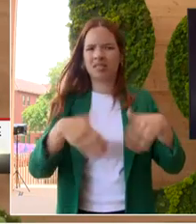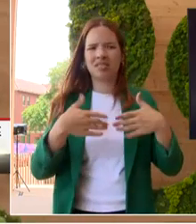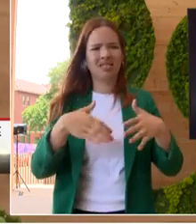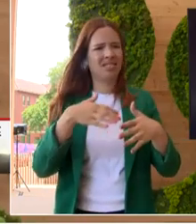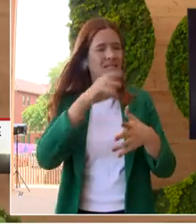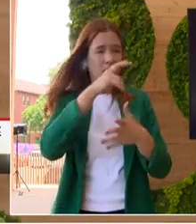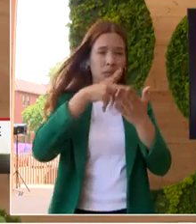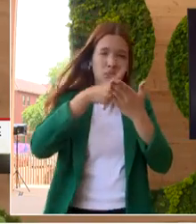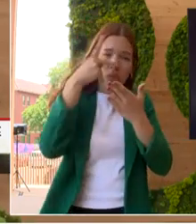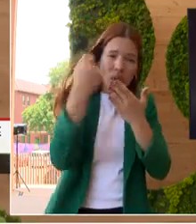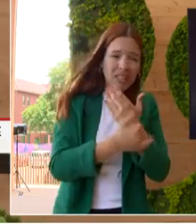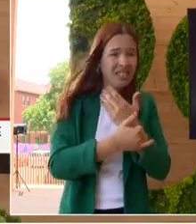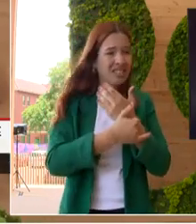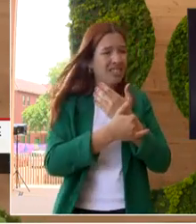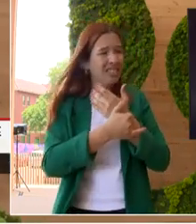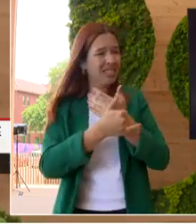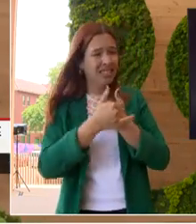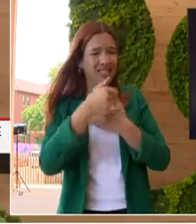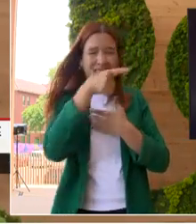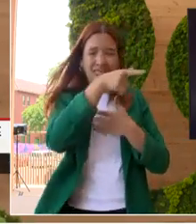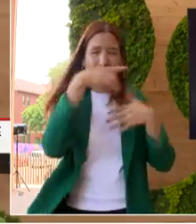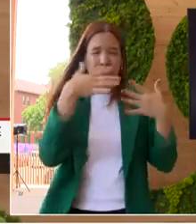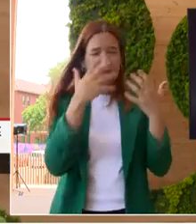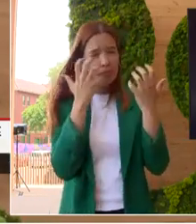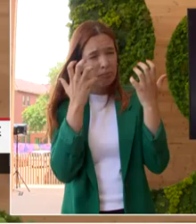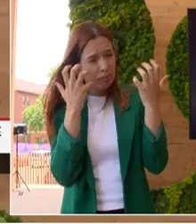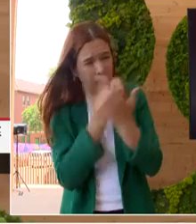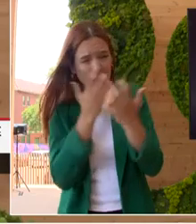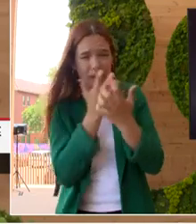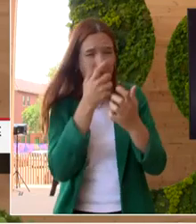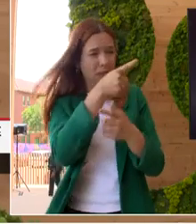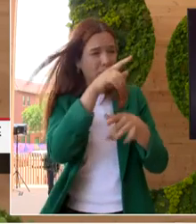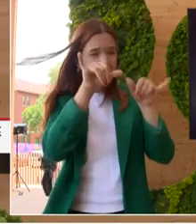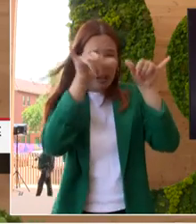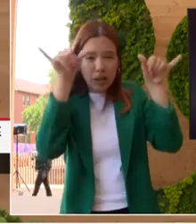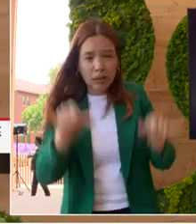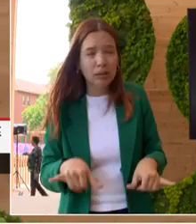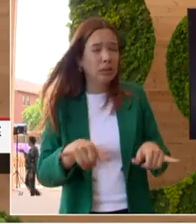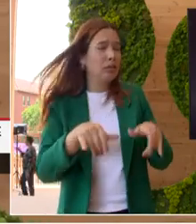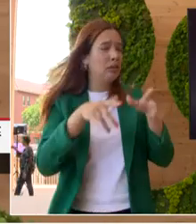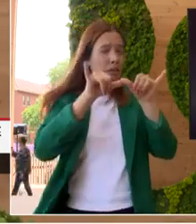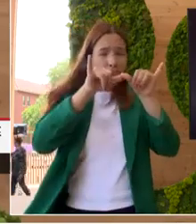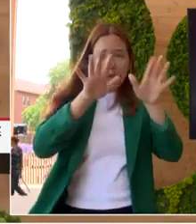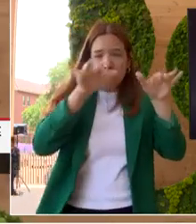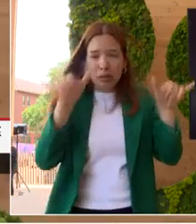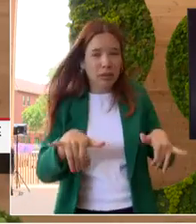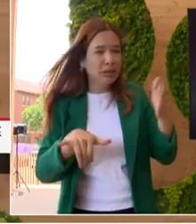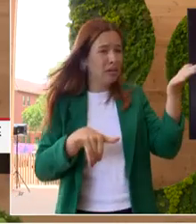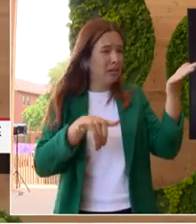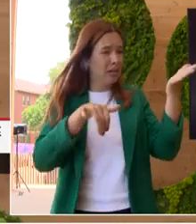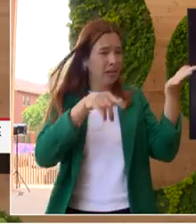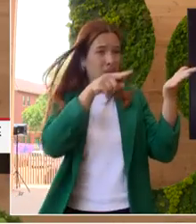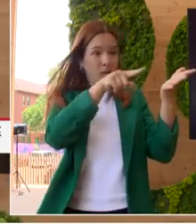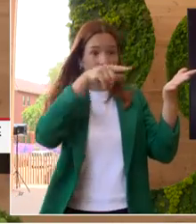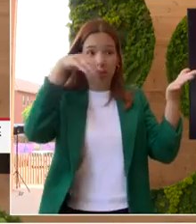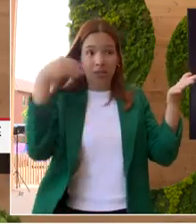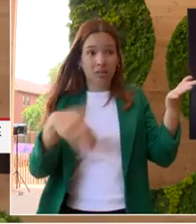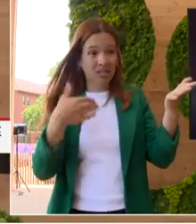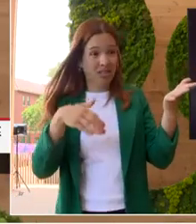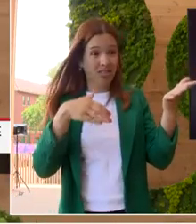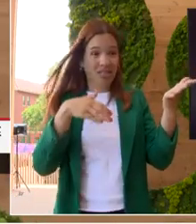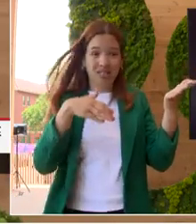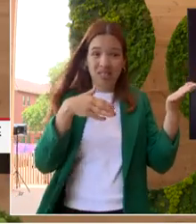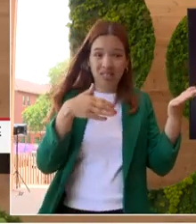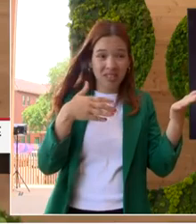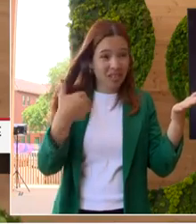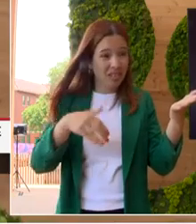most importantly, our architects, Lee Jong of Winstanley Architecture, Joe and Julie,